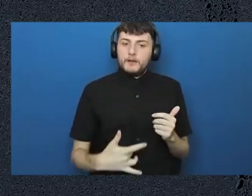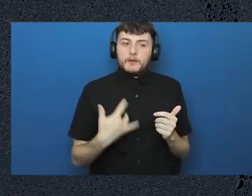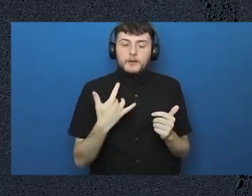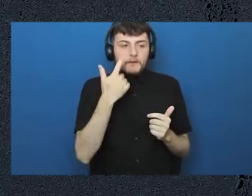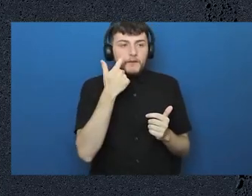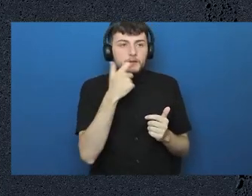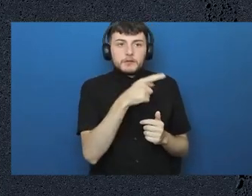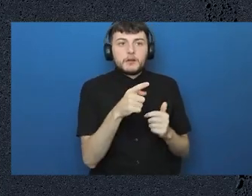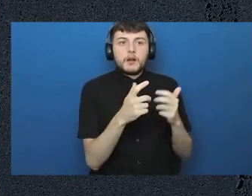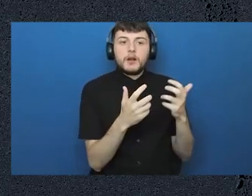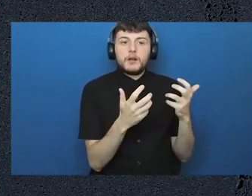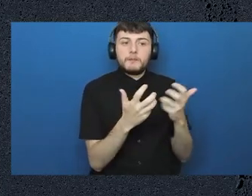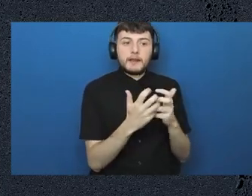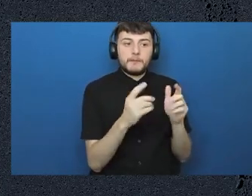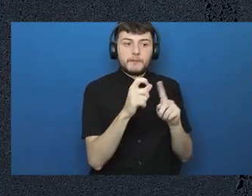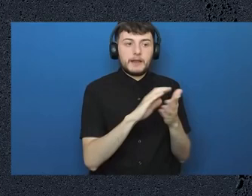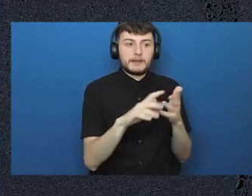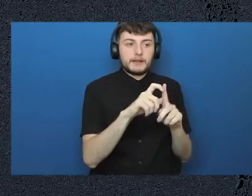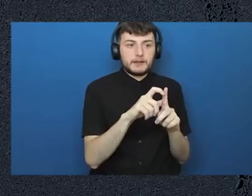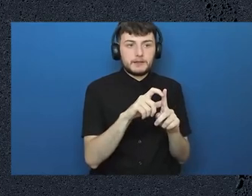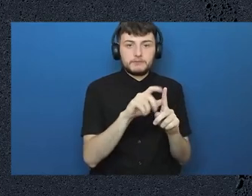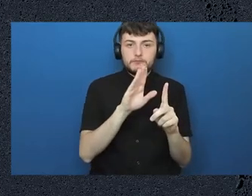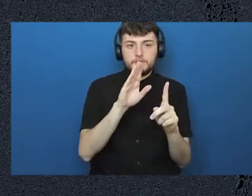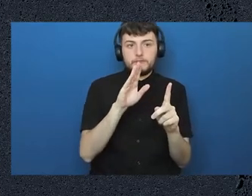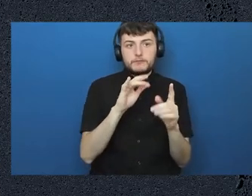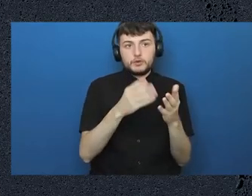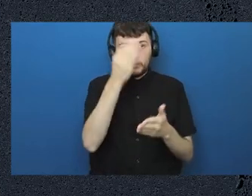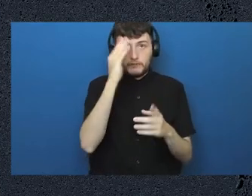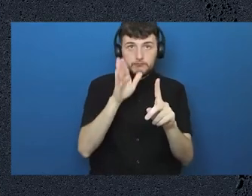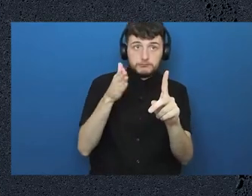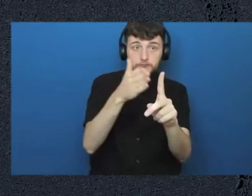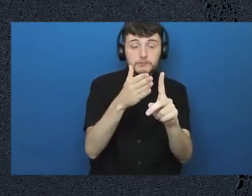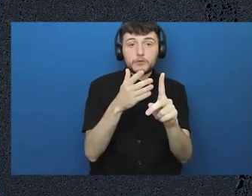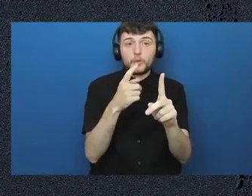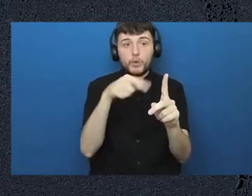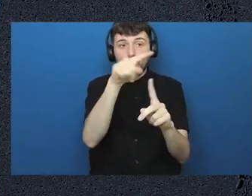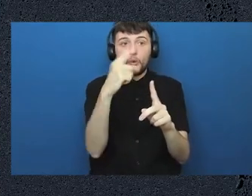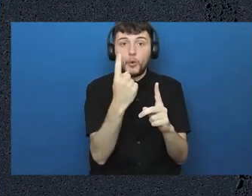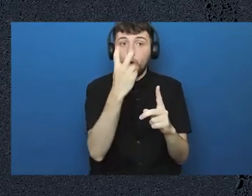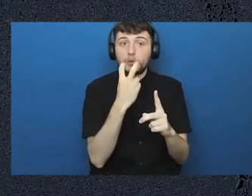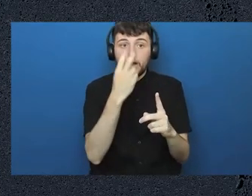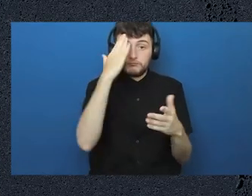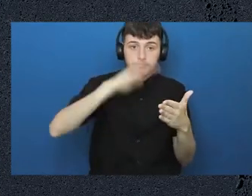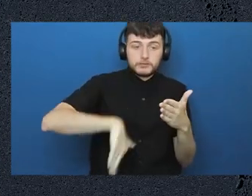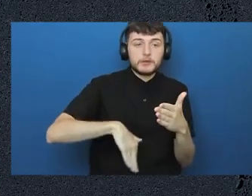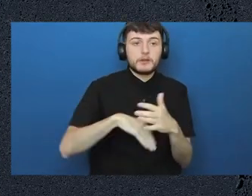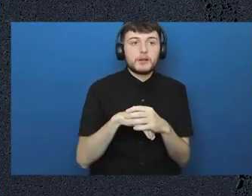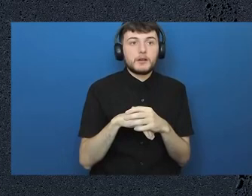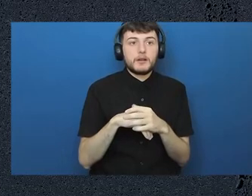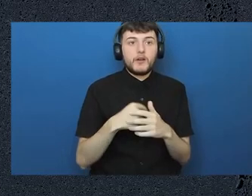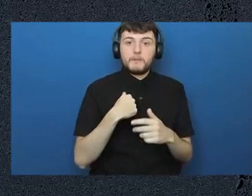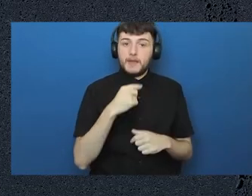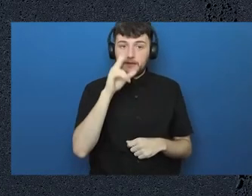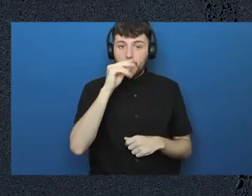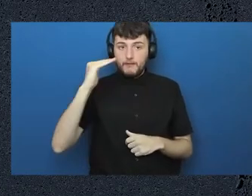people who looked older, who had more experience. I really struggled to get students in the initial stage because they were like, no, you look like a PhD student yourself.